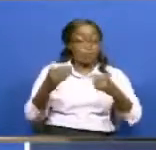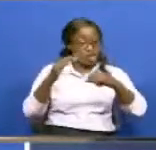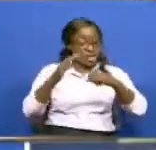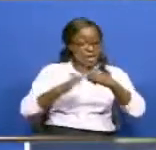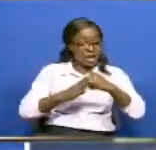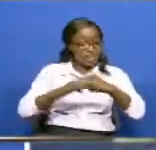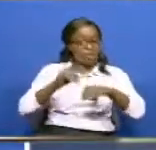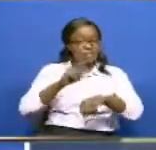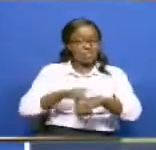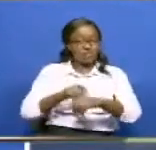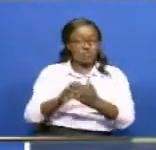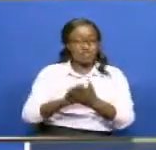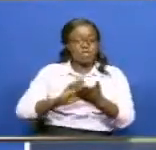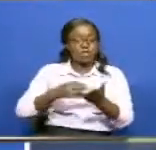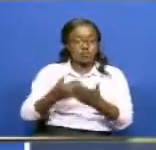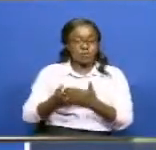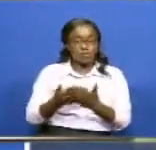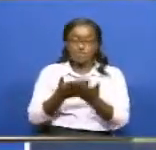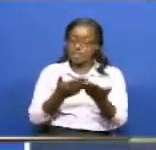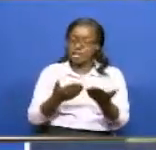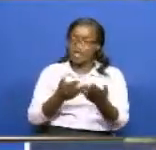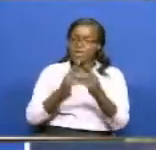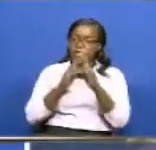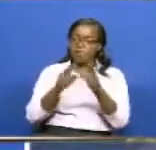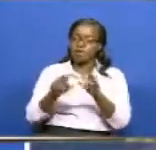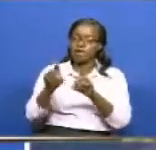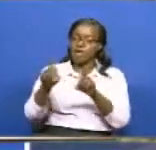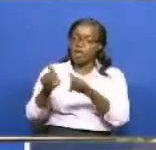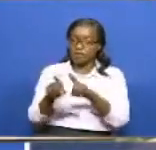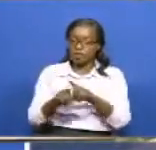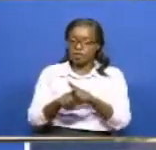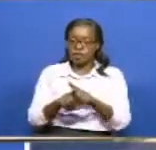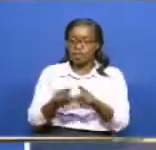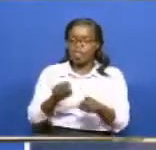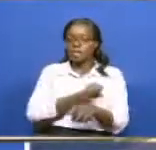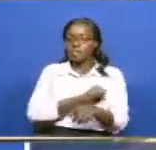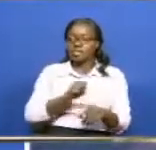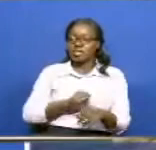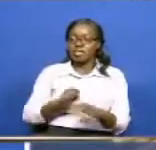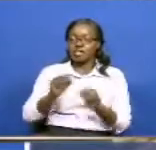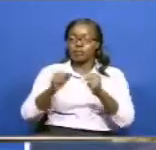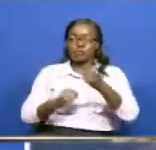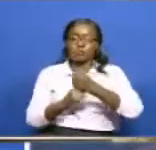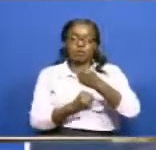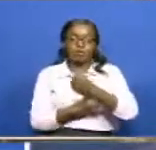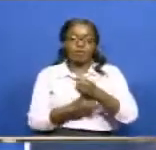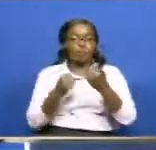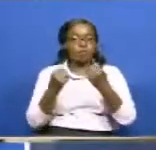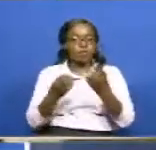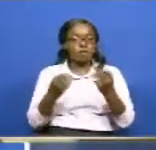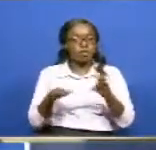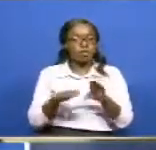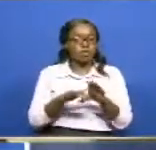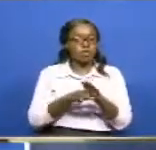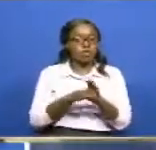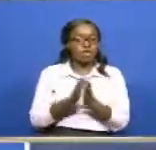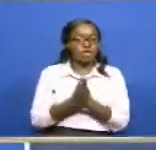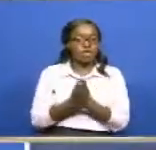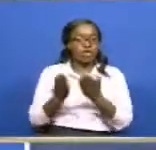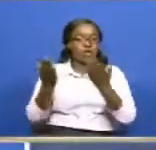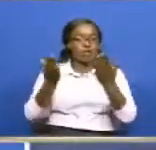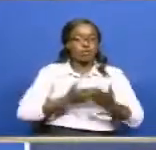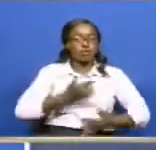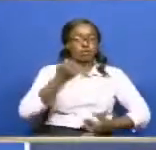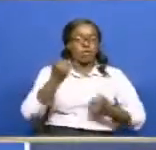The proposals as contained in the report, according to the senators, is likely to get the backing of a majority of members and will bring to an